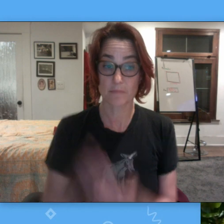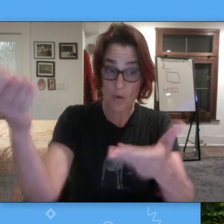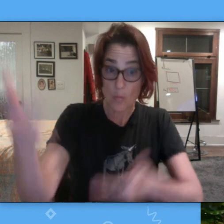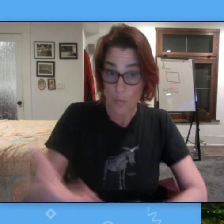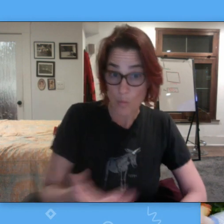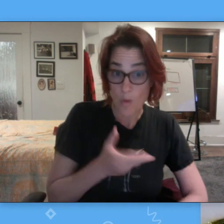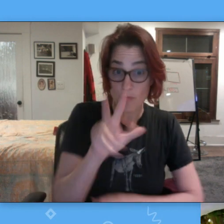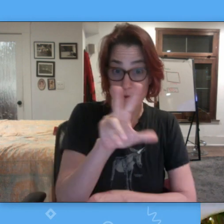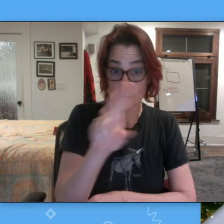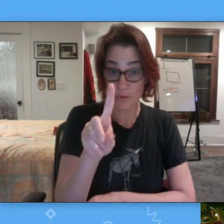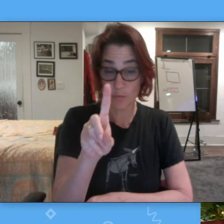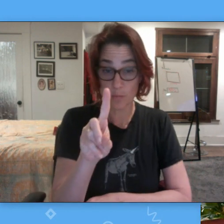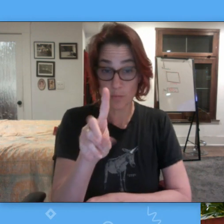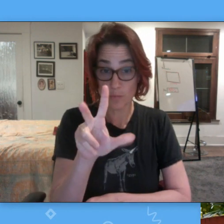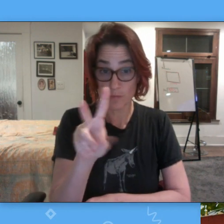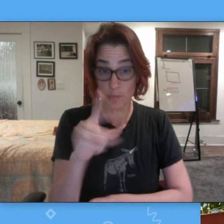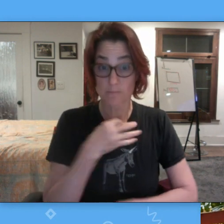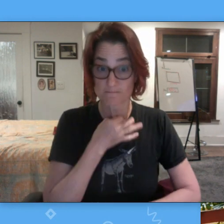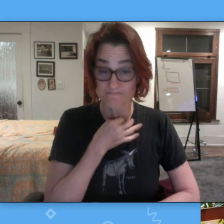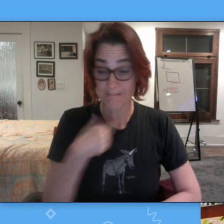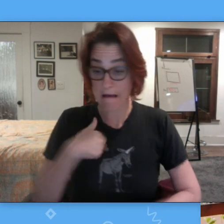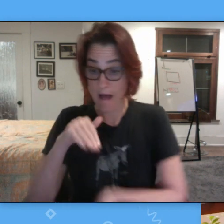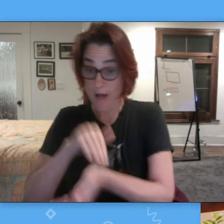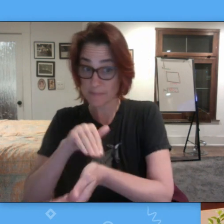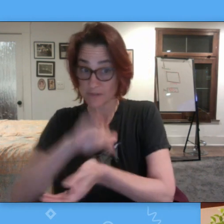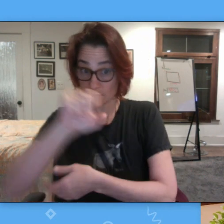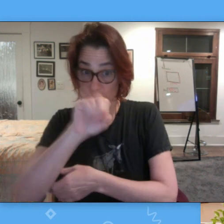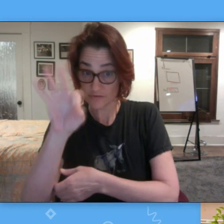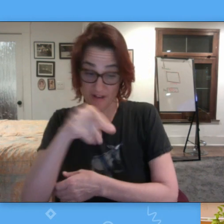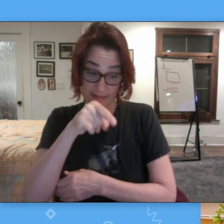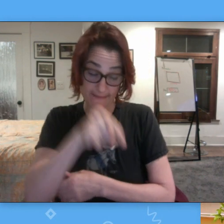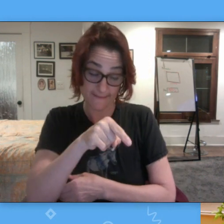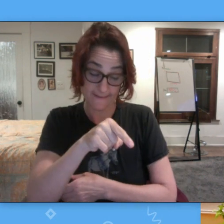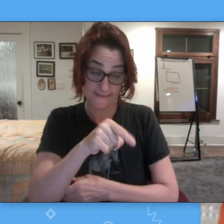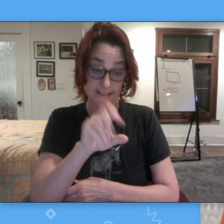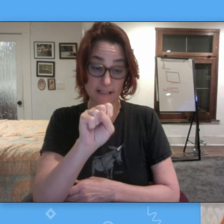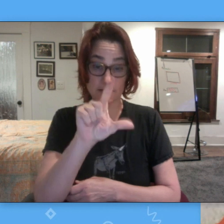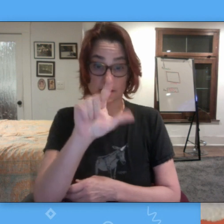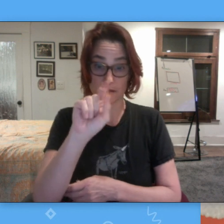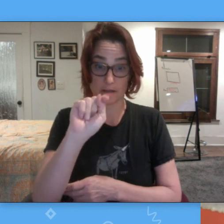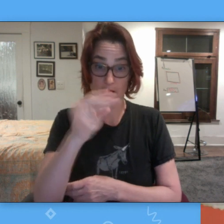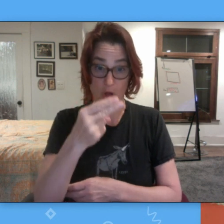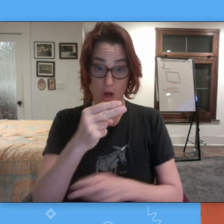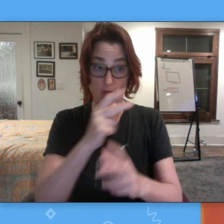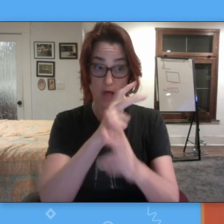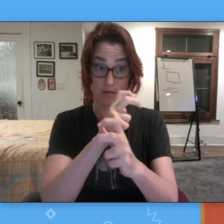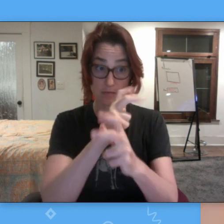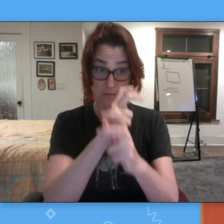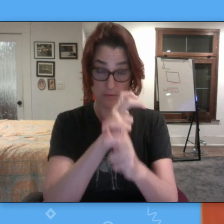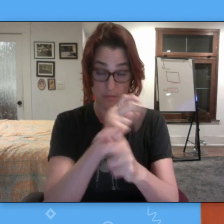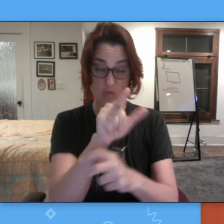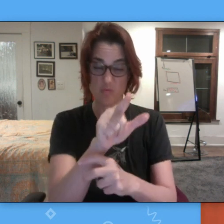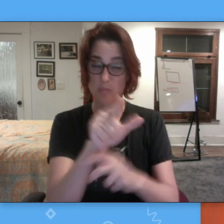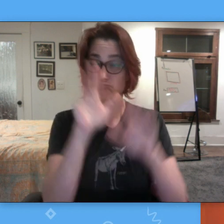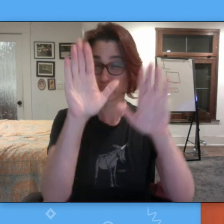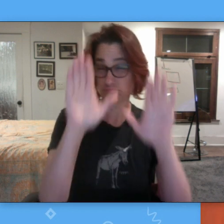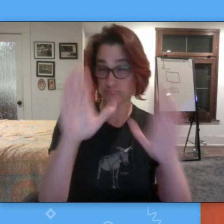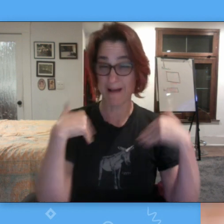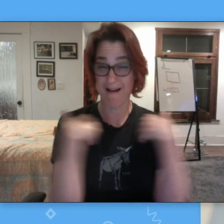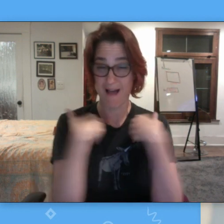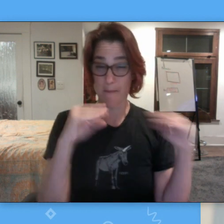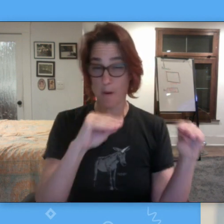Welcome to 3-2 Wonder. I'm Dr. Jeff, and this is a sloth. They're really amazing animals that move